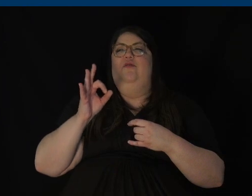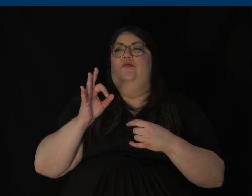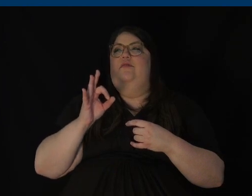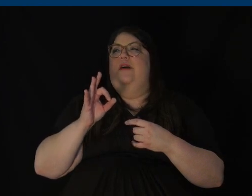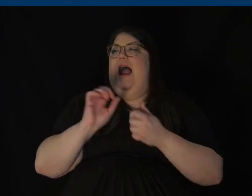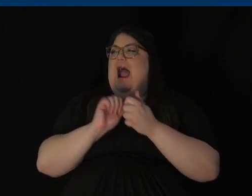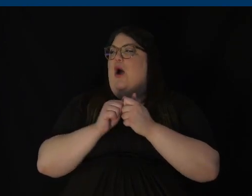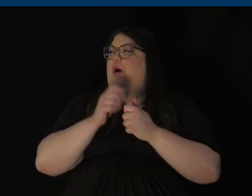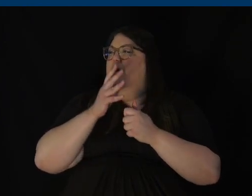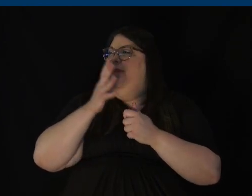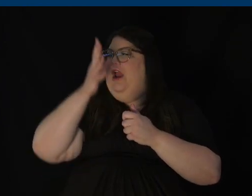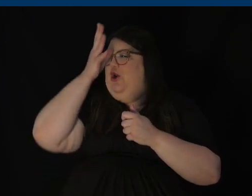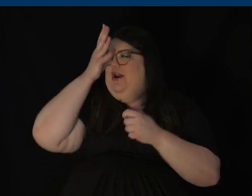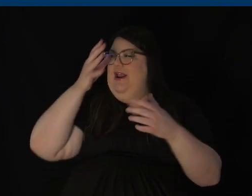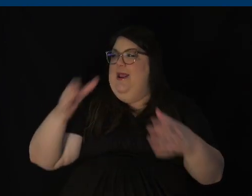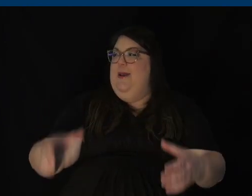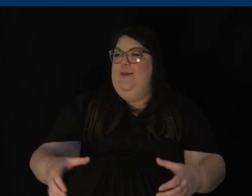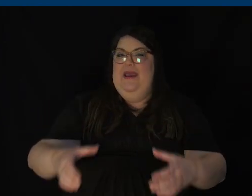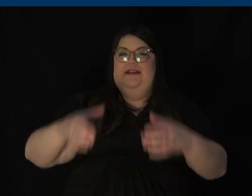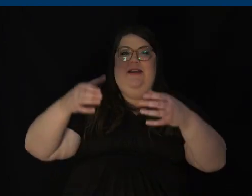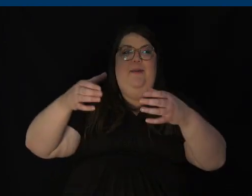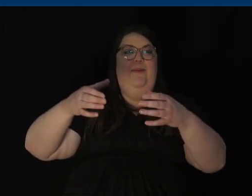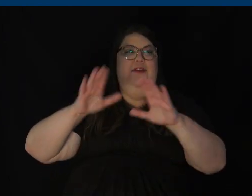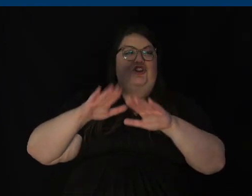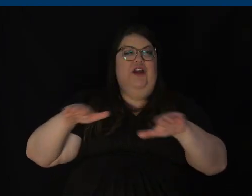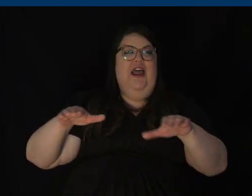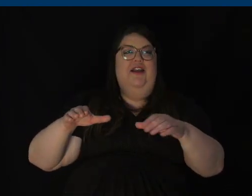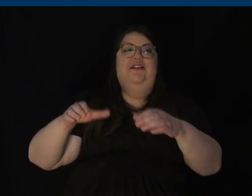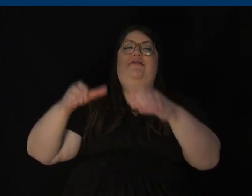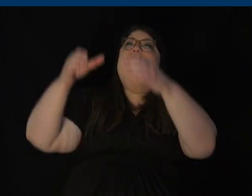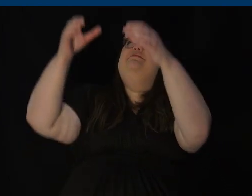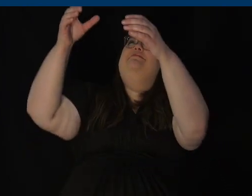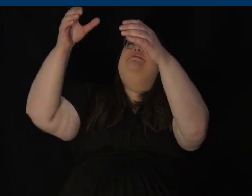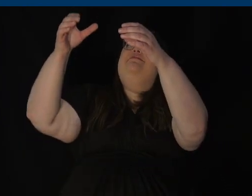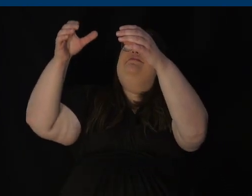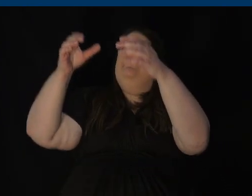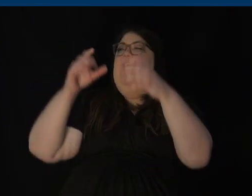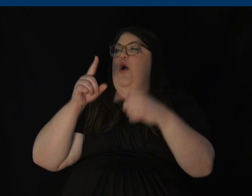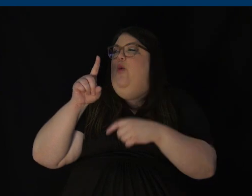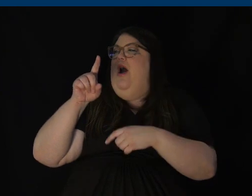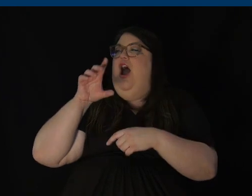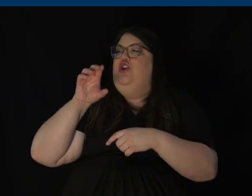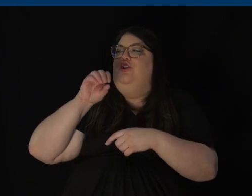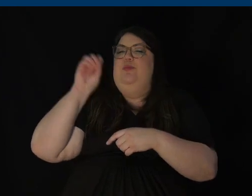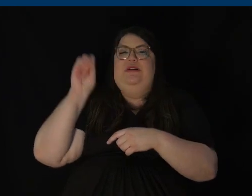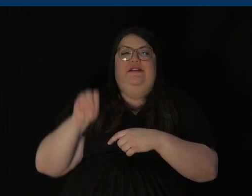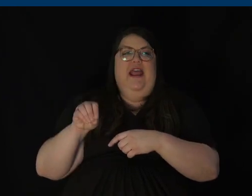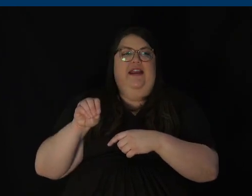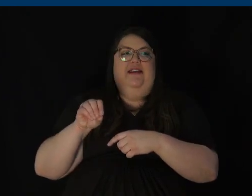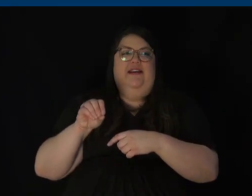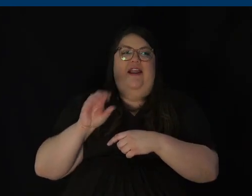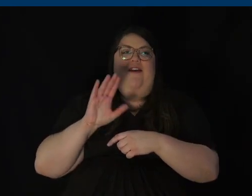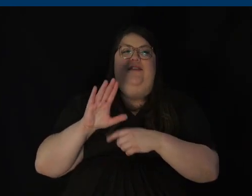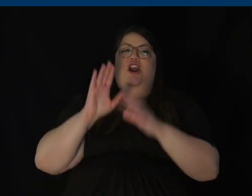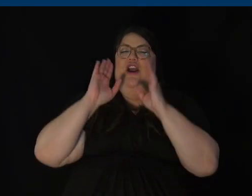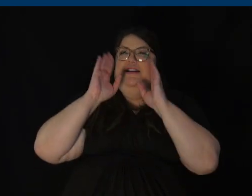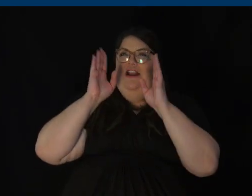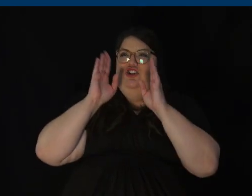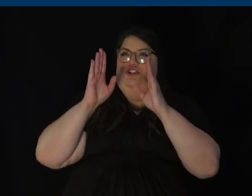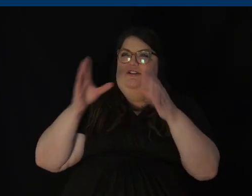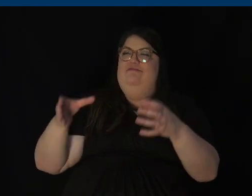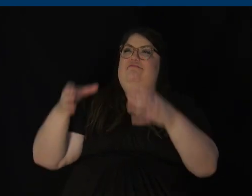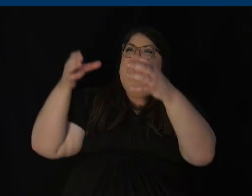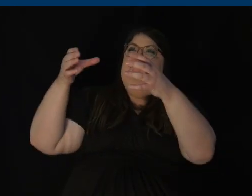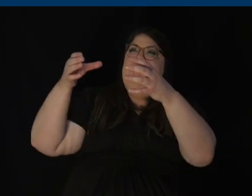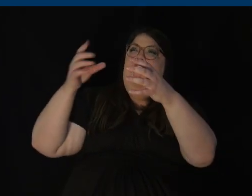that a parent picks up their child and lifts their face and gives 100% of their attention